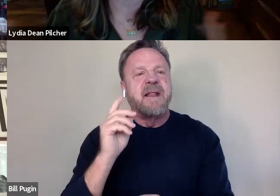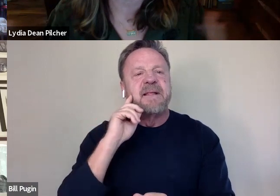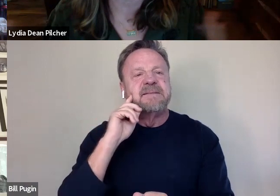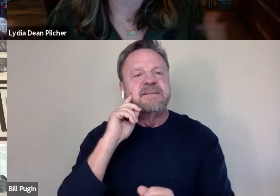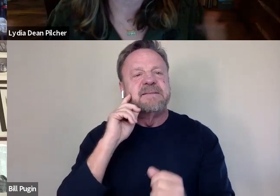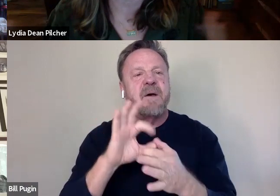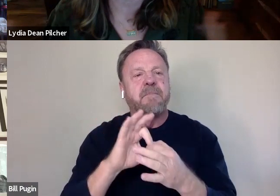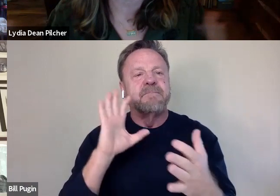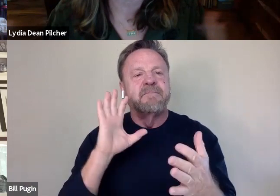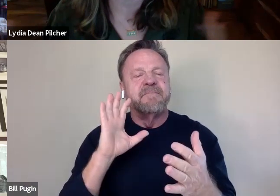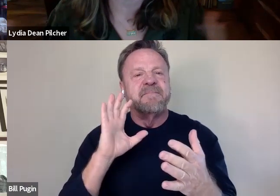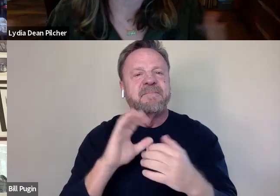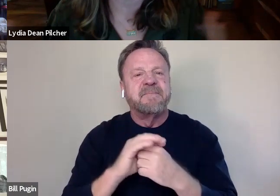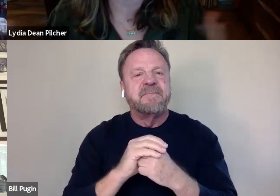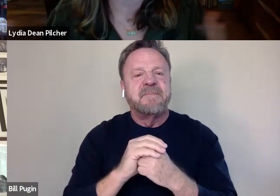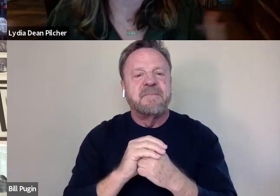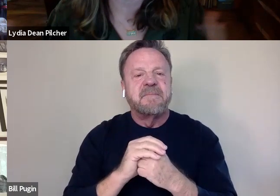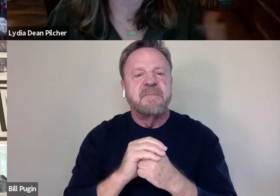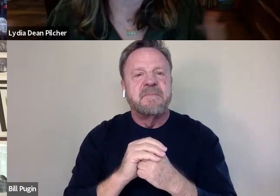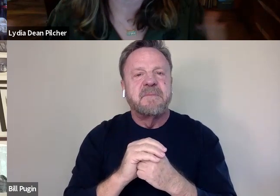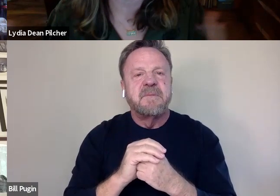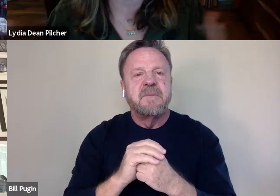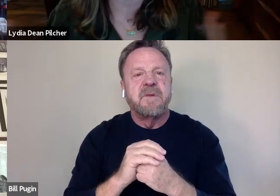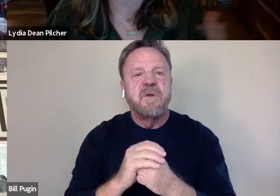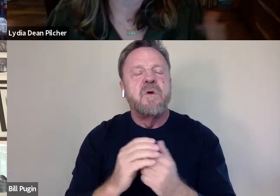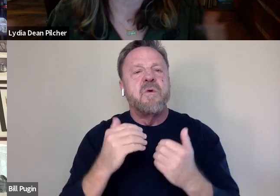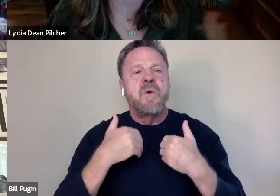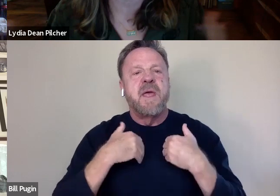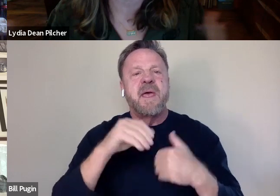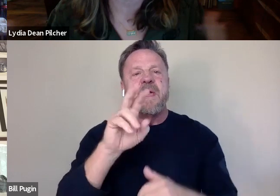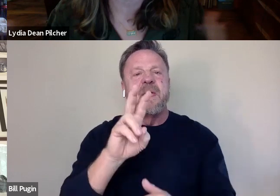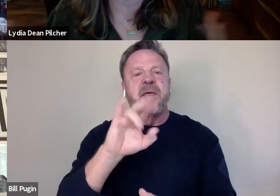wheel center for men with Victorian house